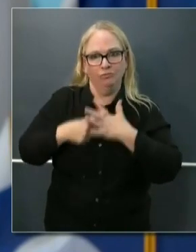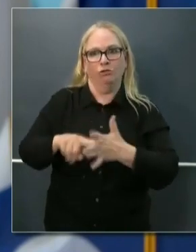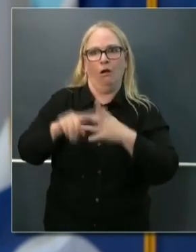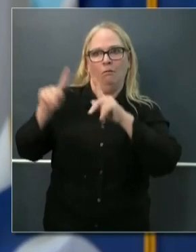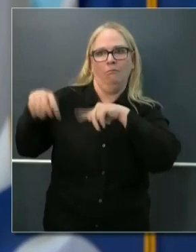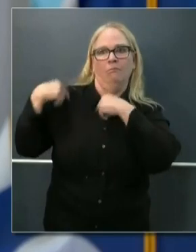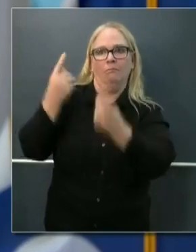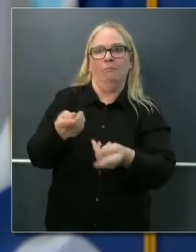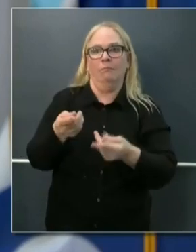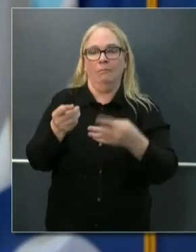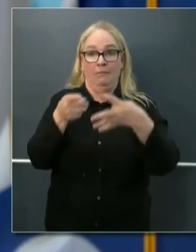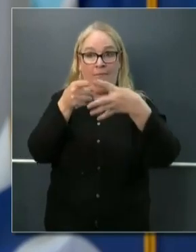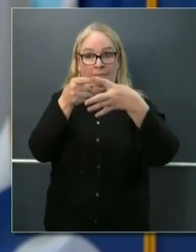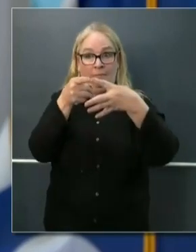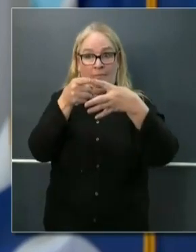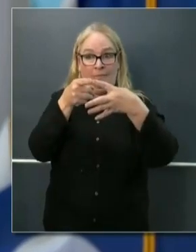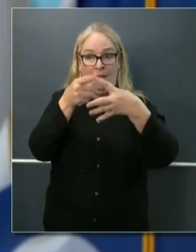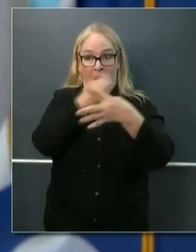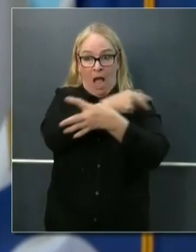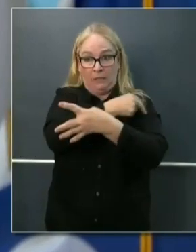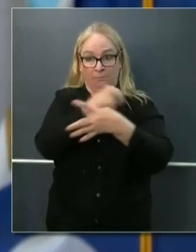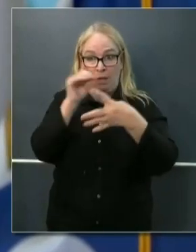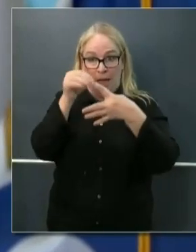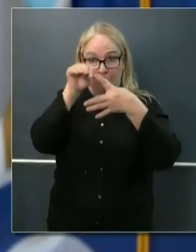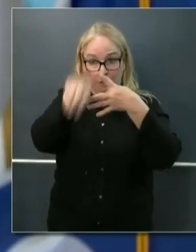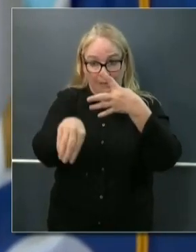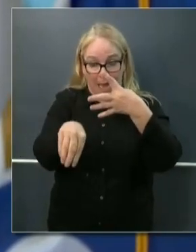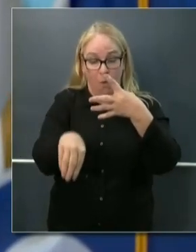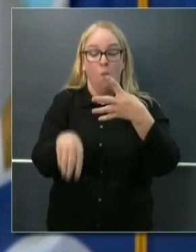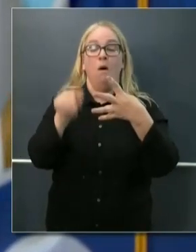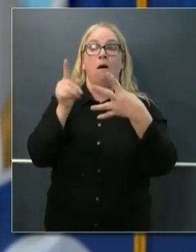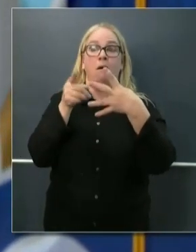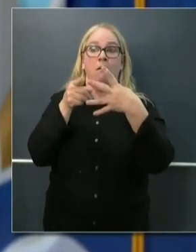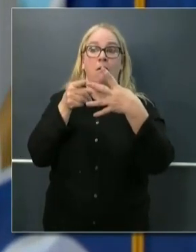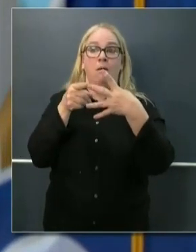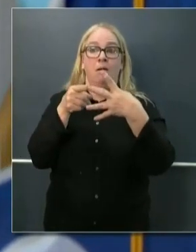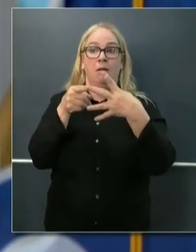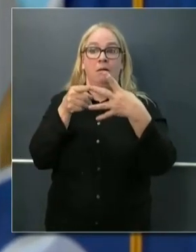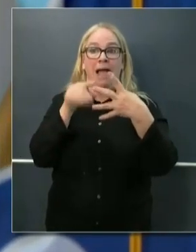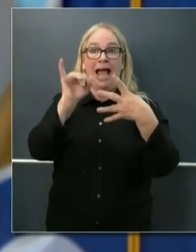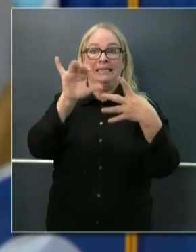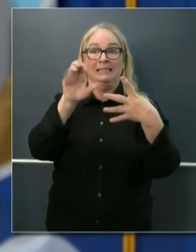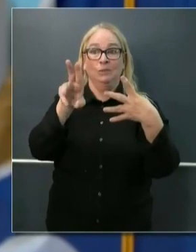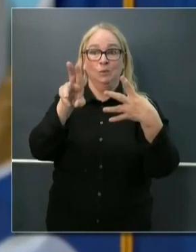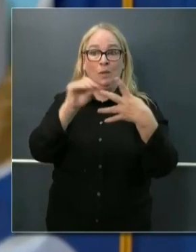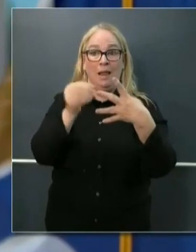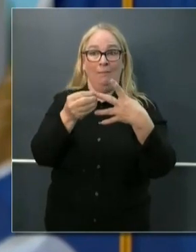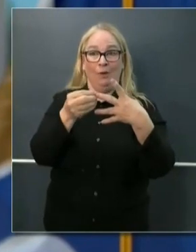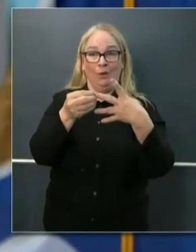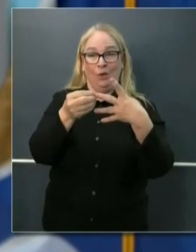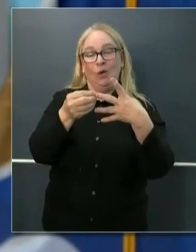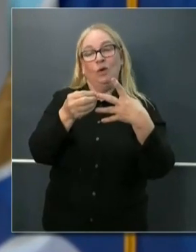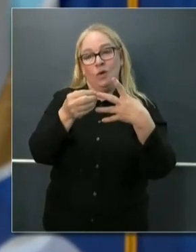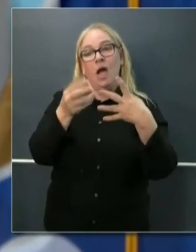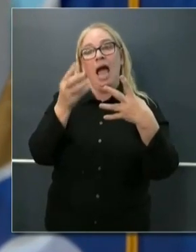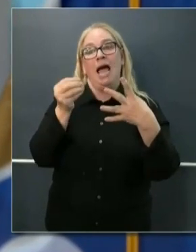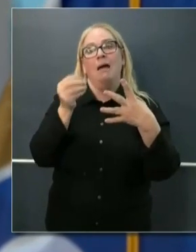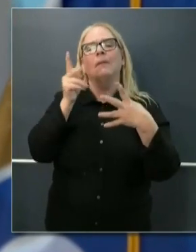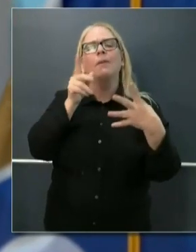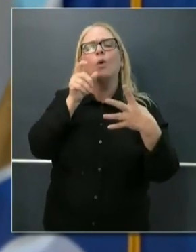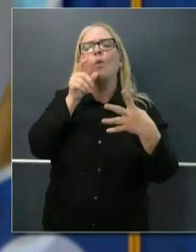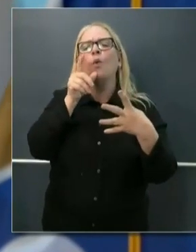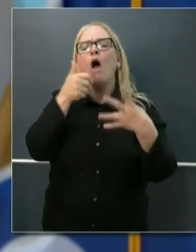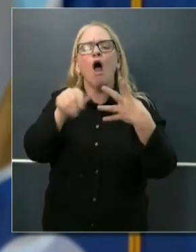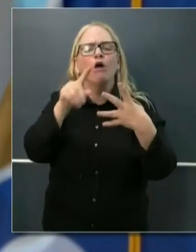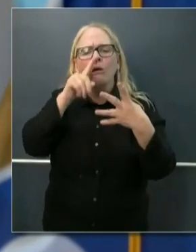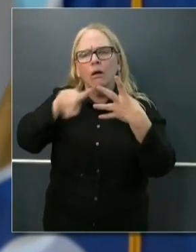that was not just hospitalization numbers down the day before, but also ICU numbers and those people under